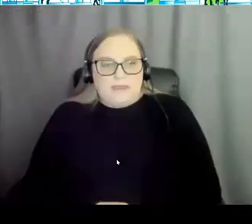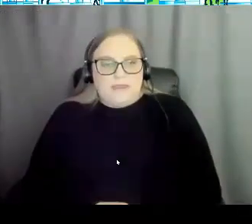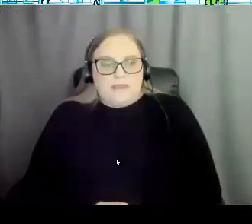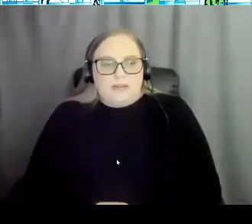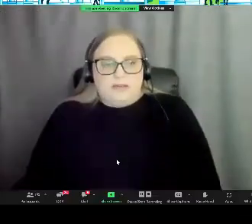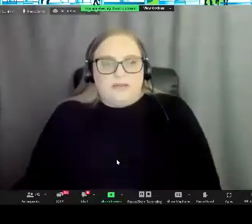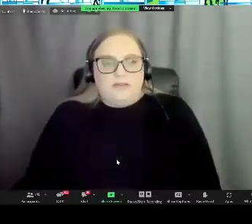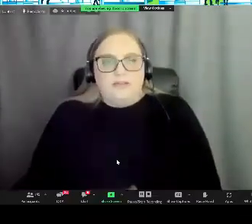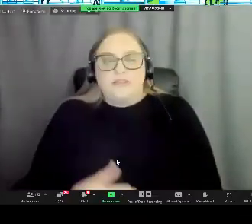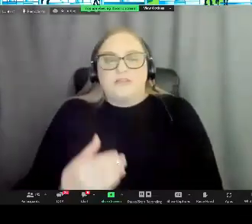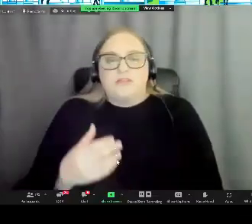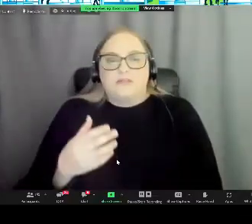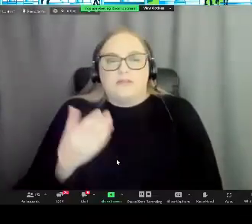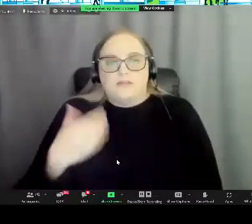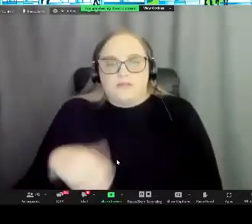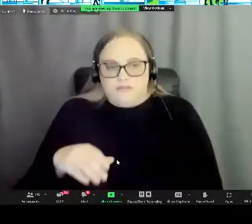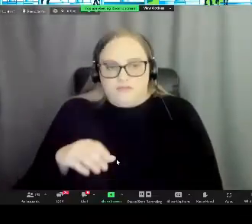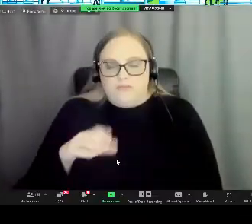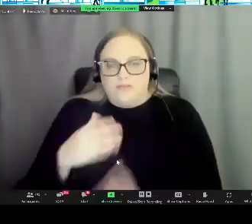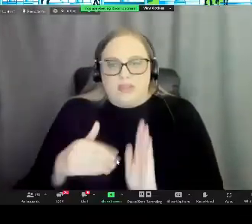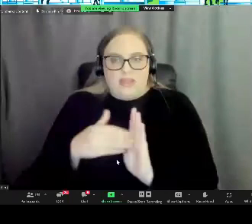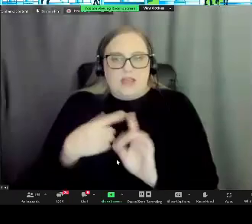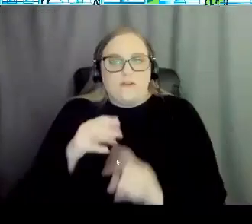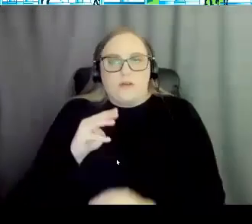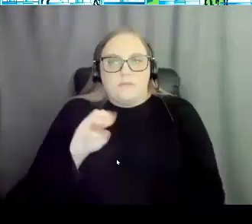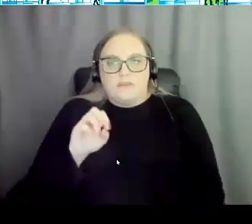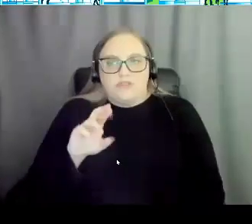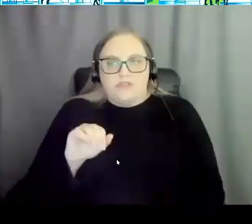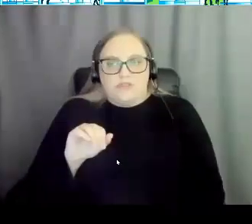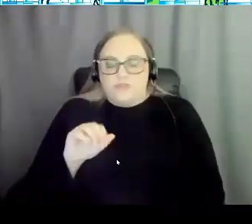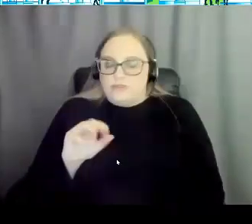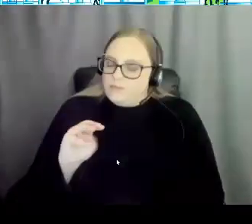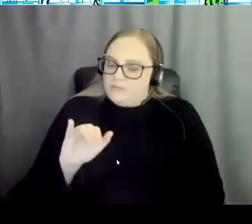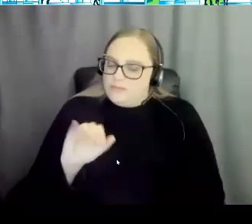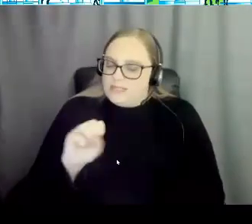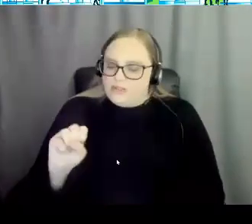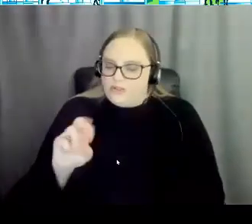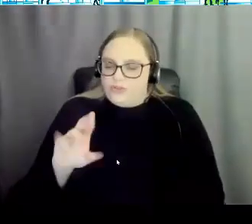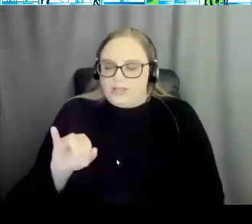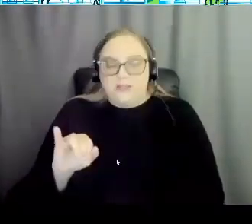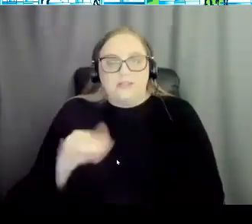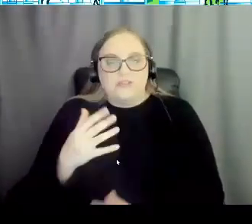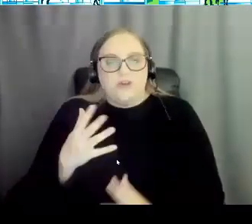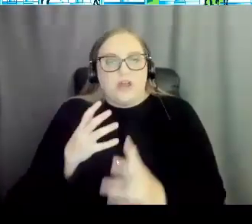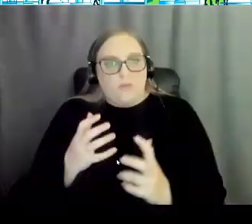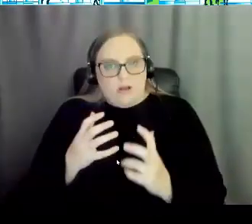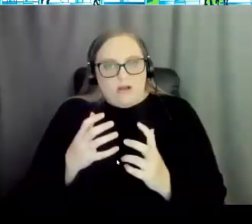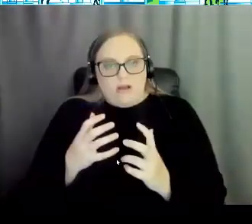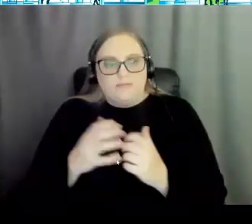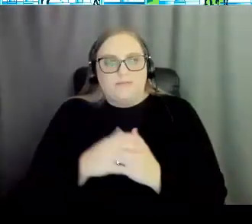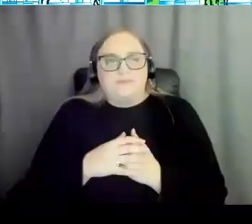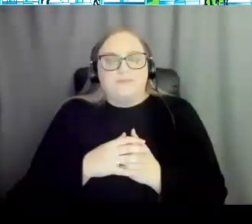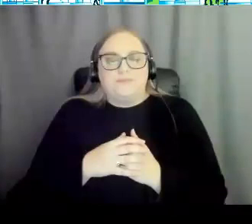I would like, this is Shoaib Usman again from Missouri S&T. I would like to draw a parallel between this